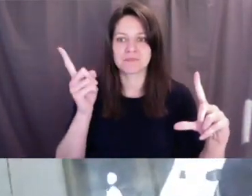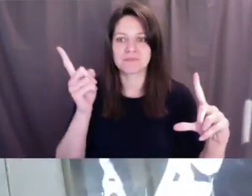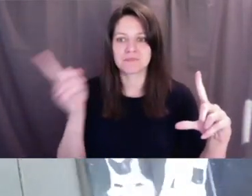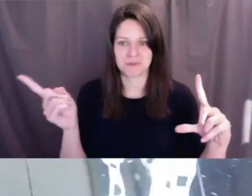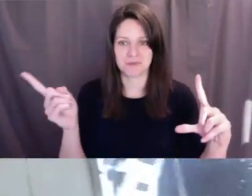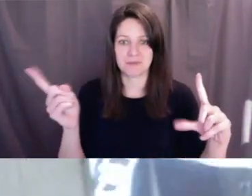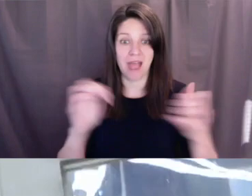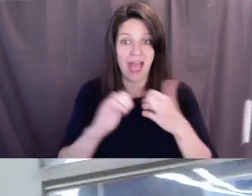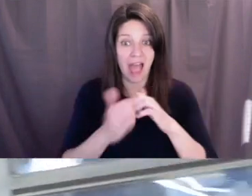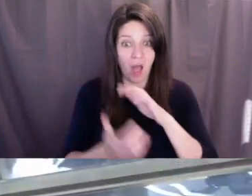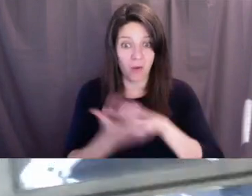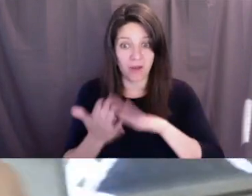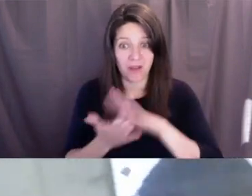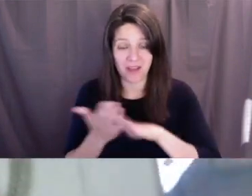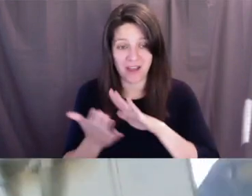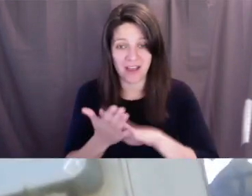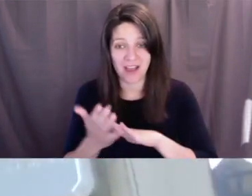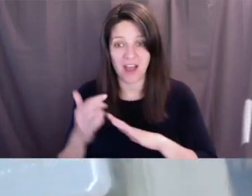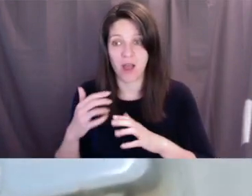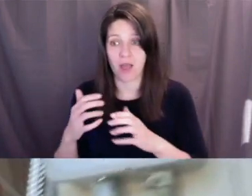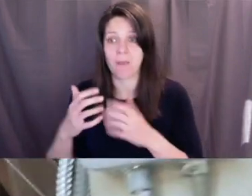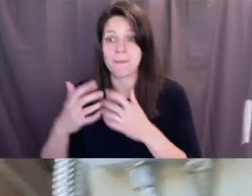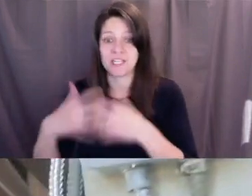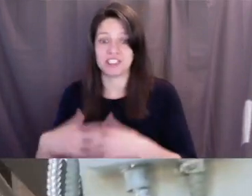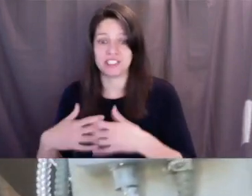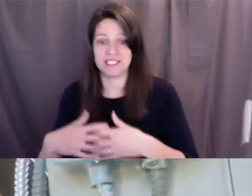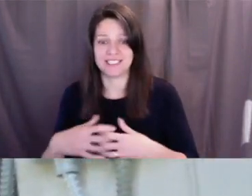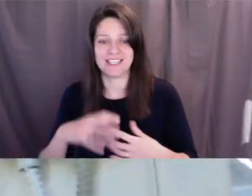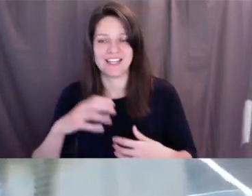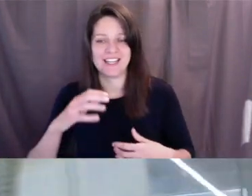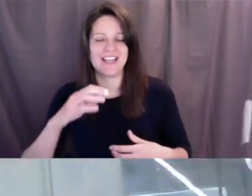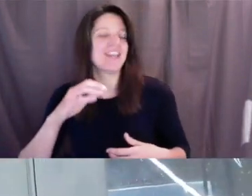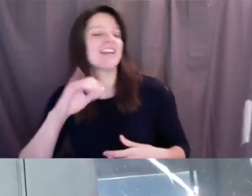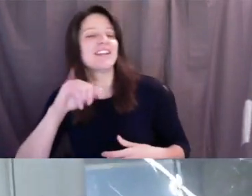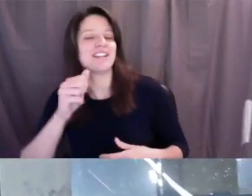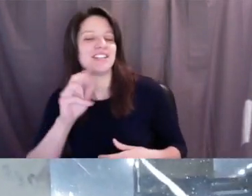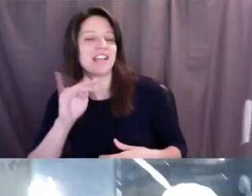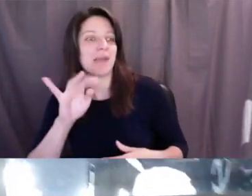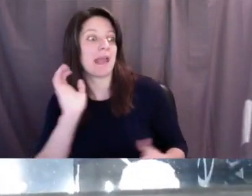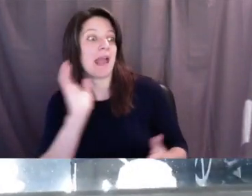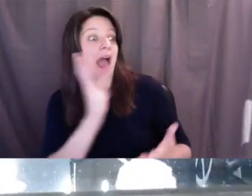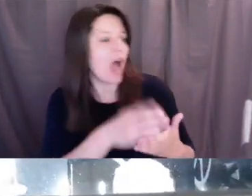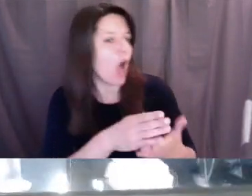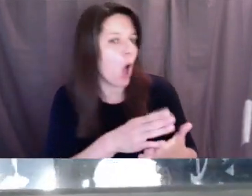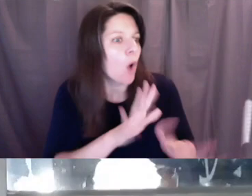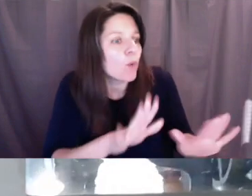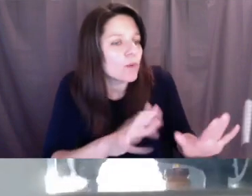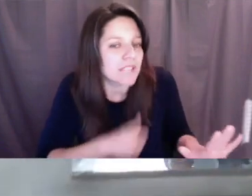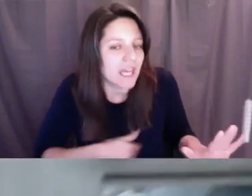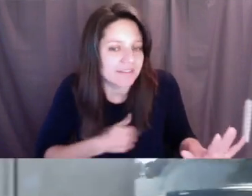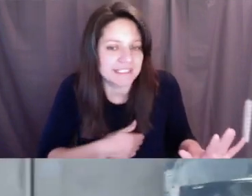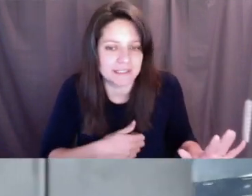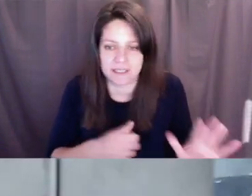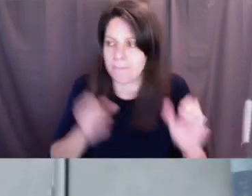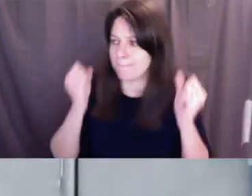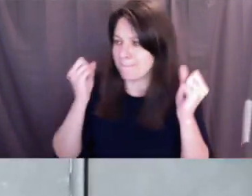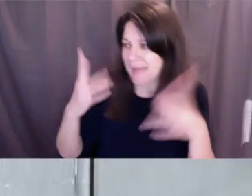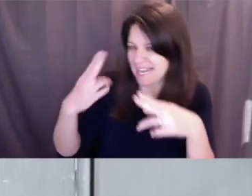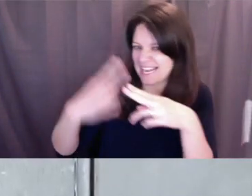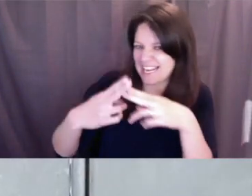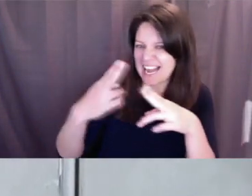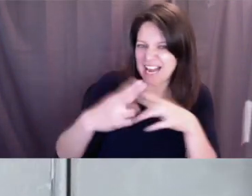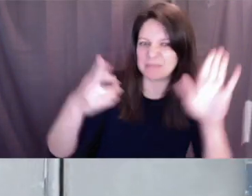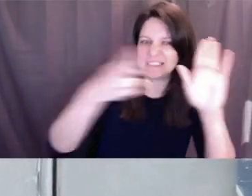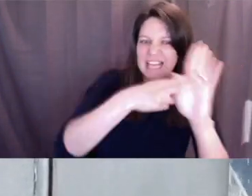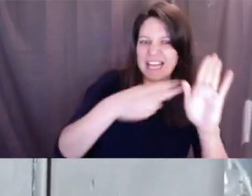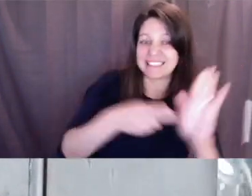that we just saw when we went up through that portal. And there's lots of people that have signed their names.